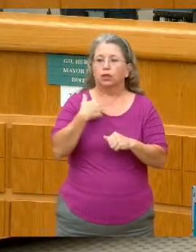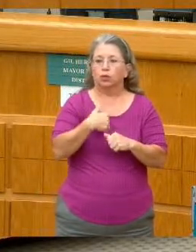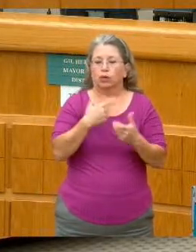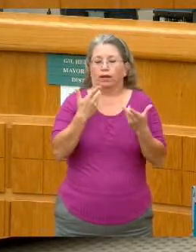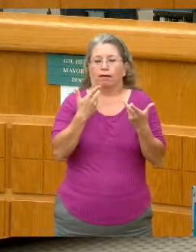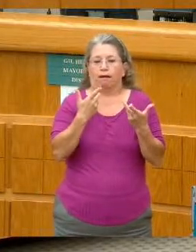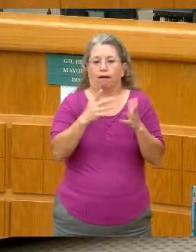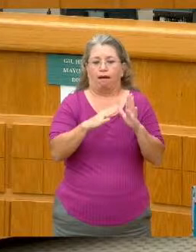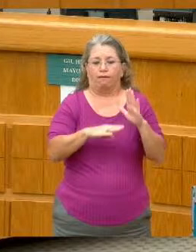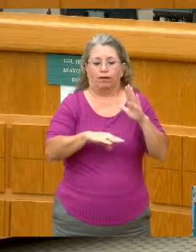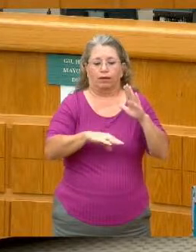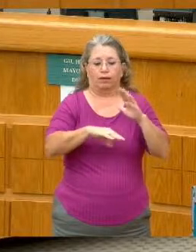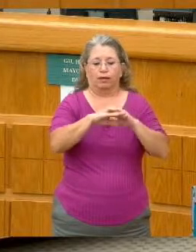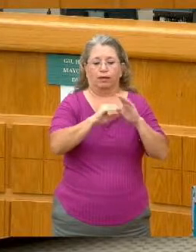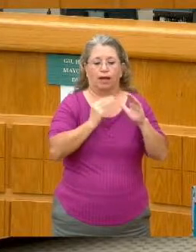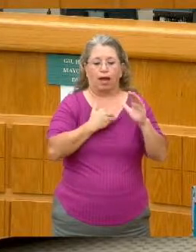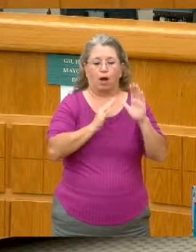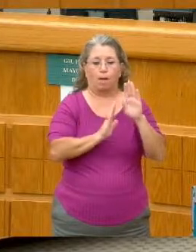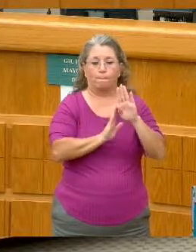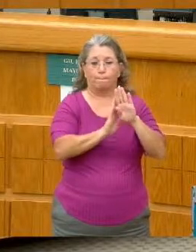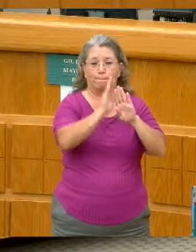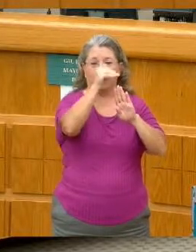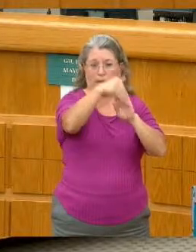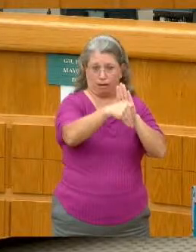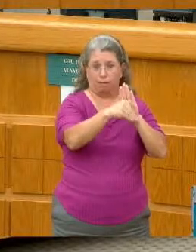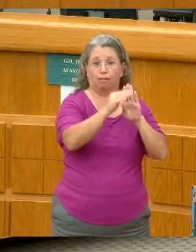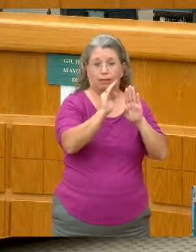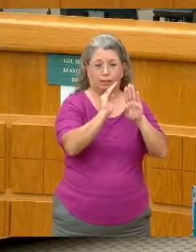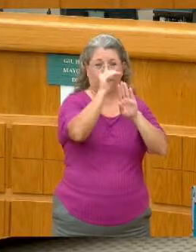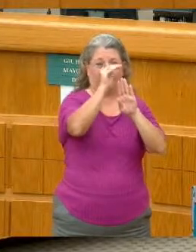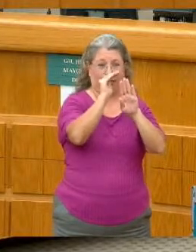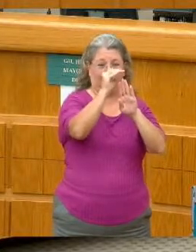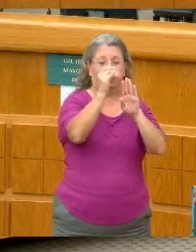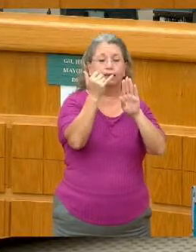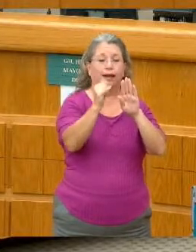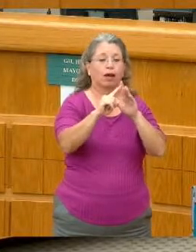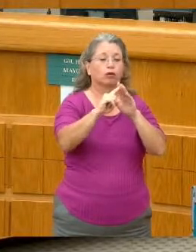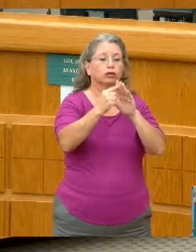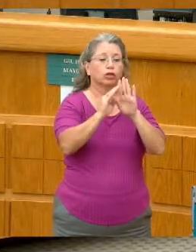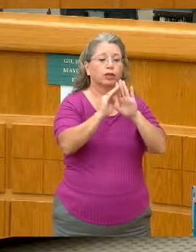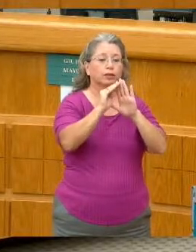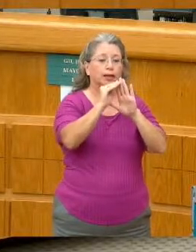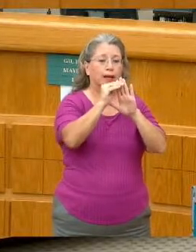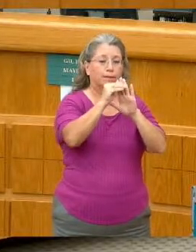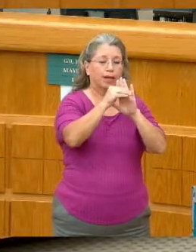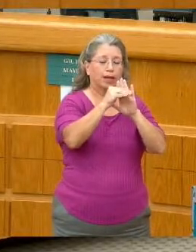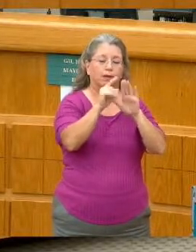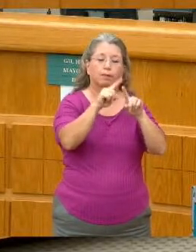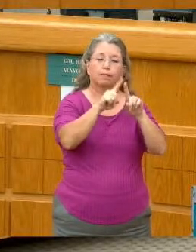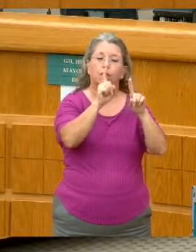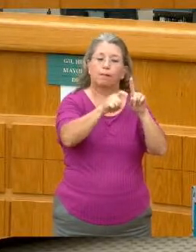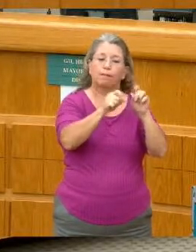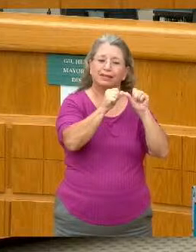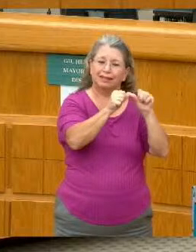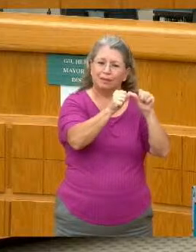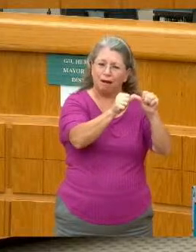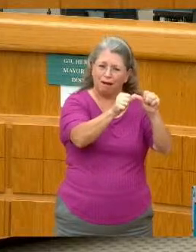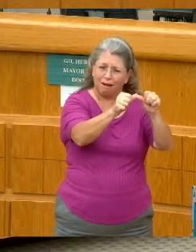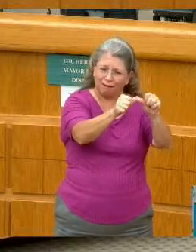peak and we're coming down now, which is good. And what we want to do is sustain this. We don't want it to go back